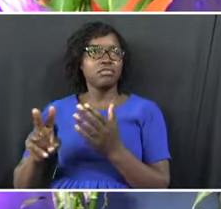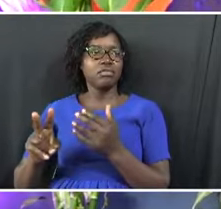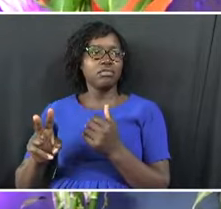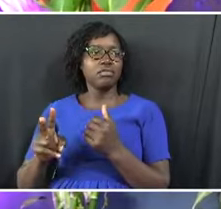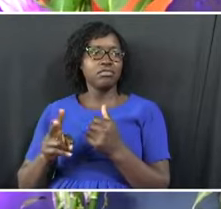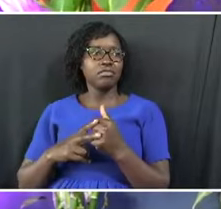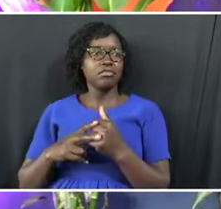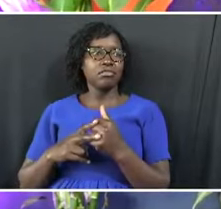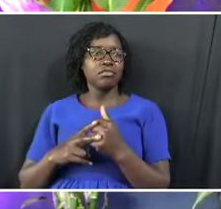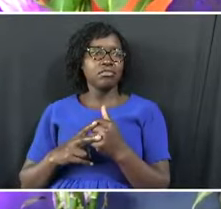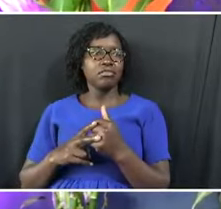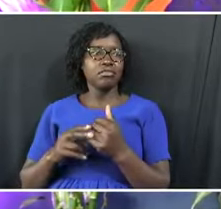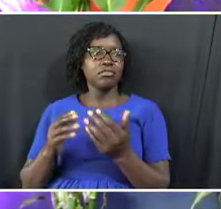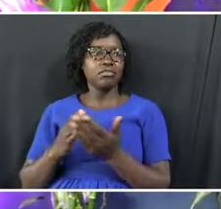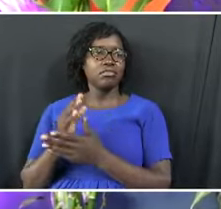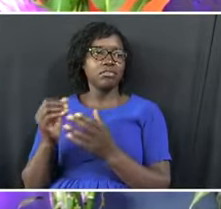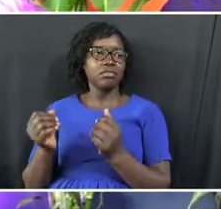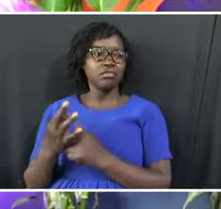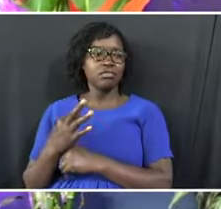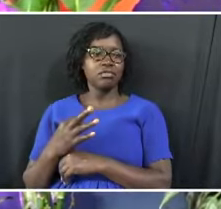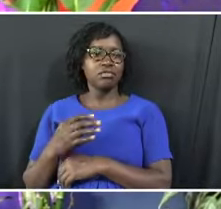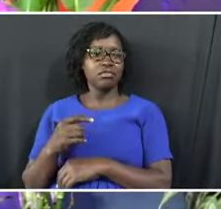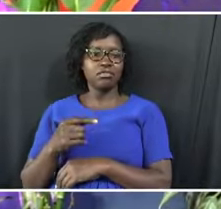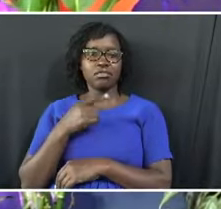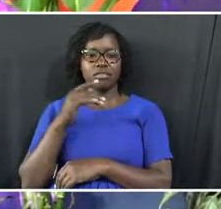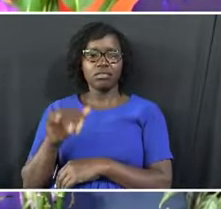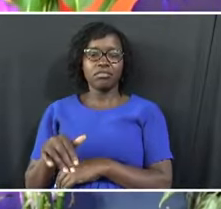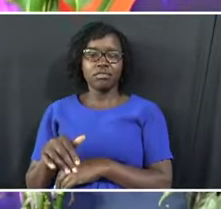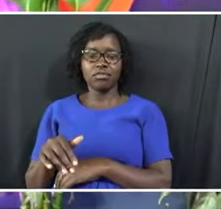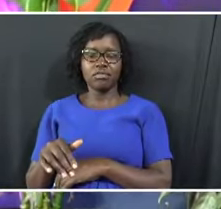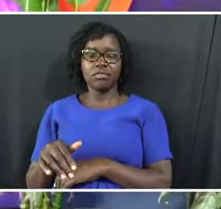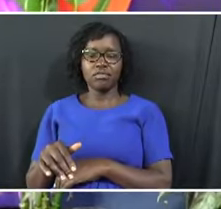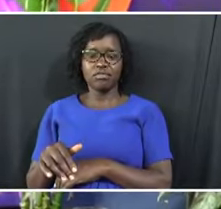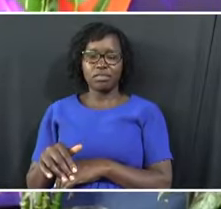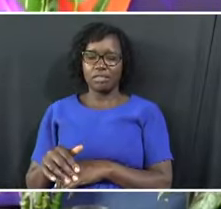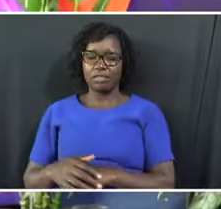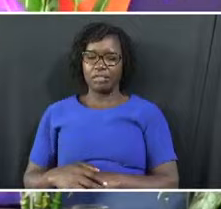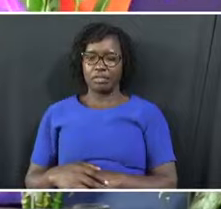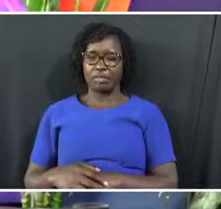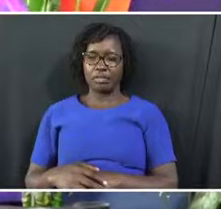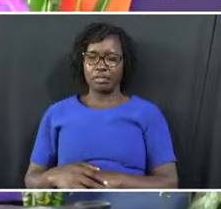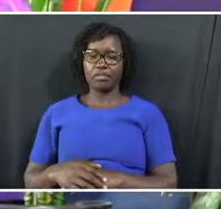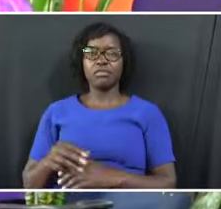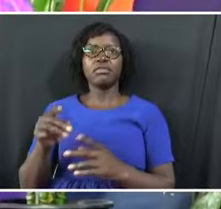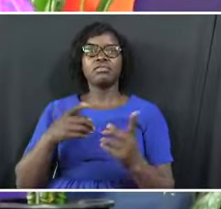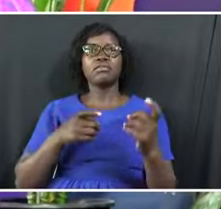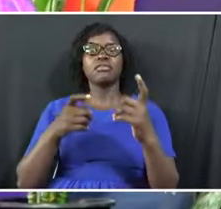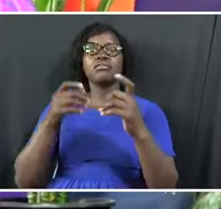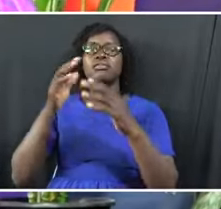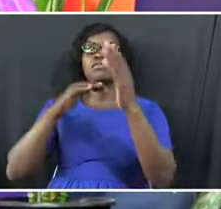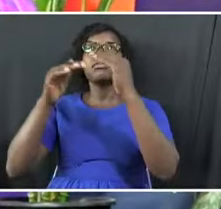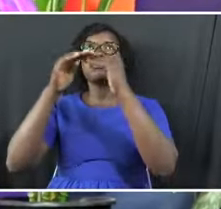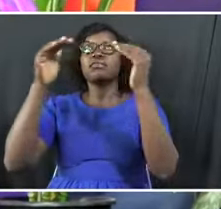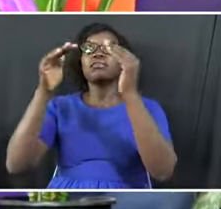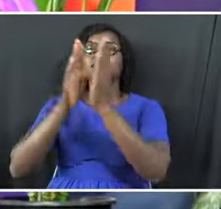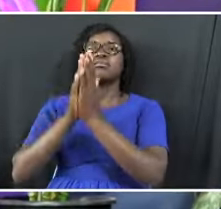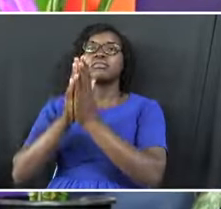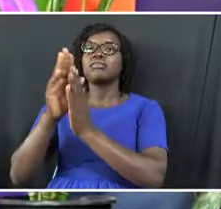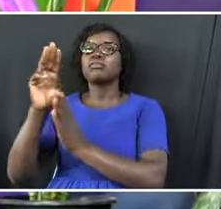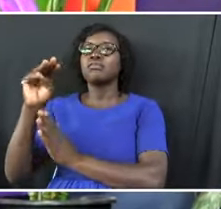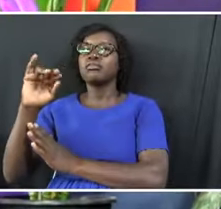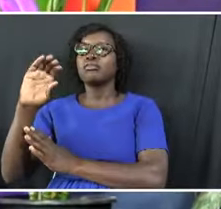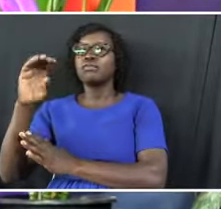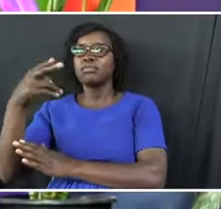through verse 13. Where it says that war broke up in heaven, yes, Michael and his